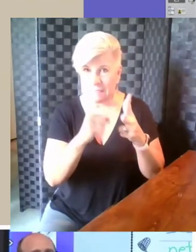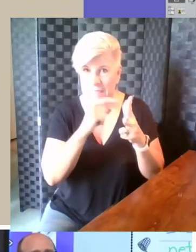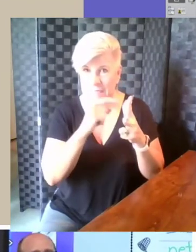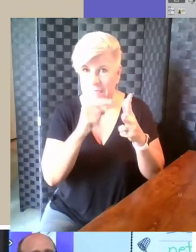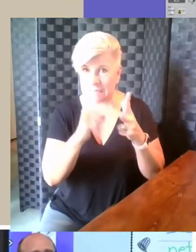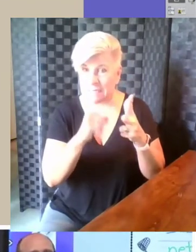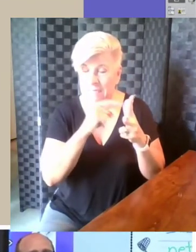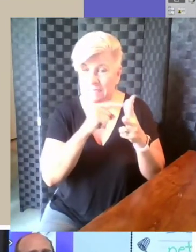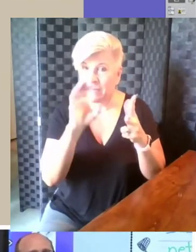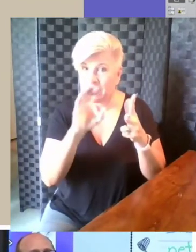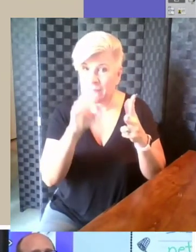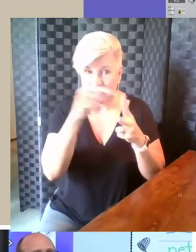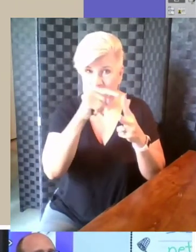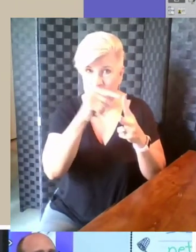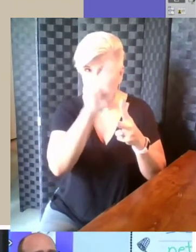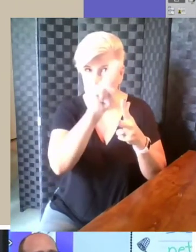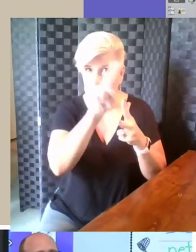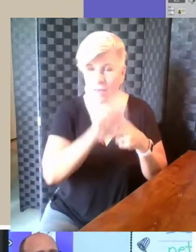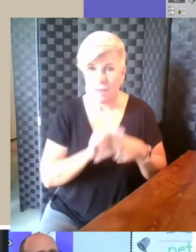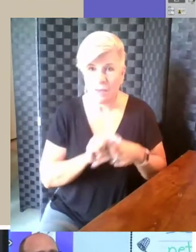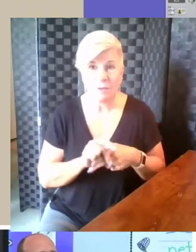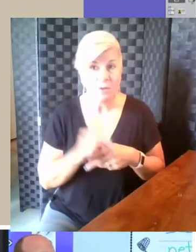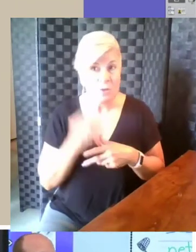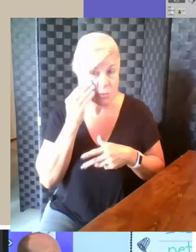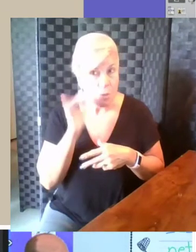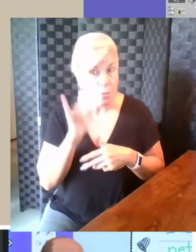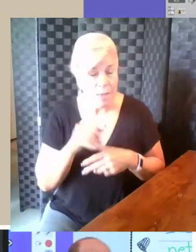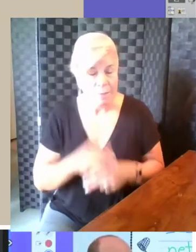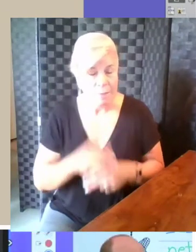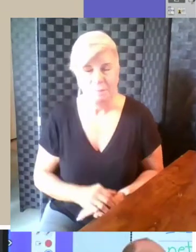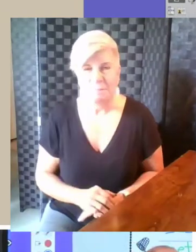is the vowel. Make sure you know that too.